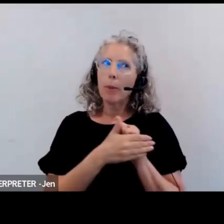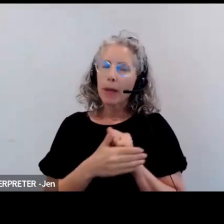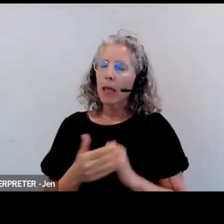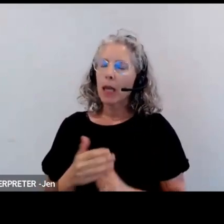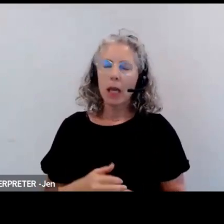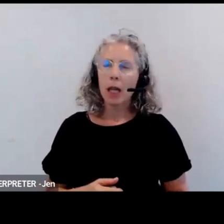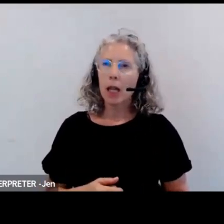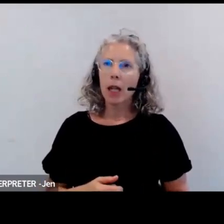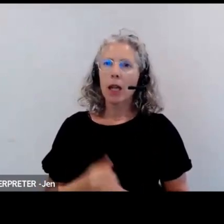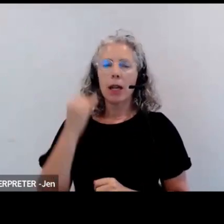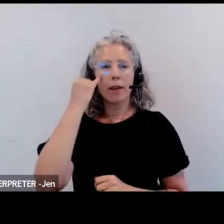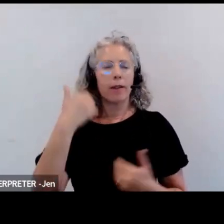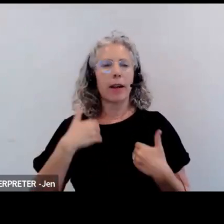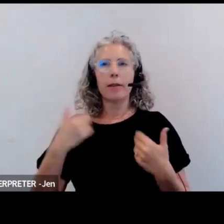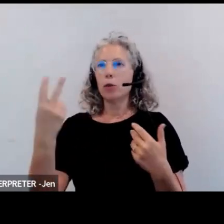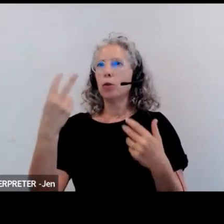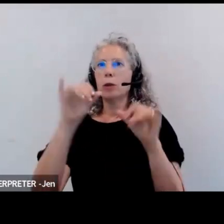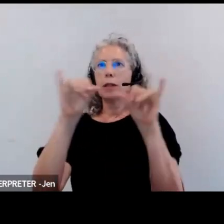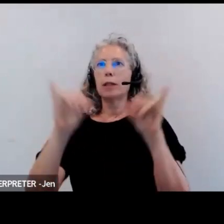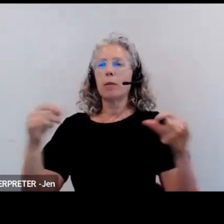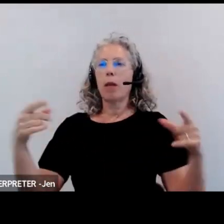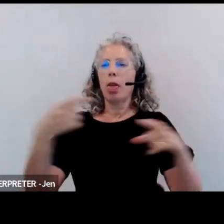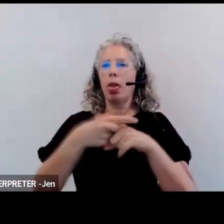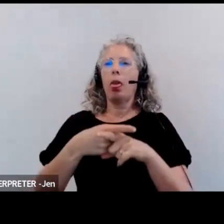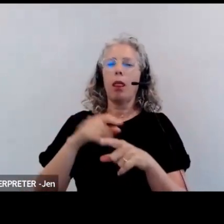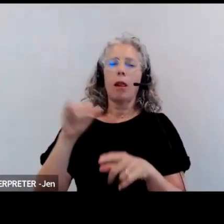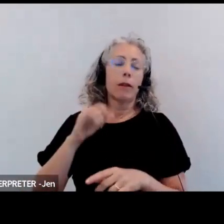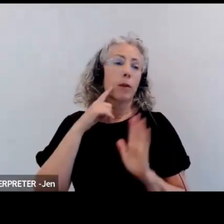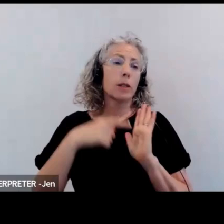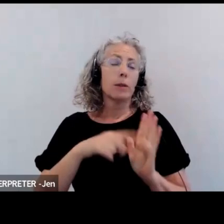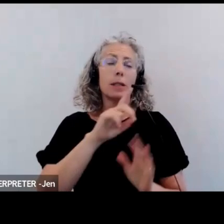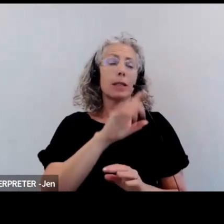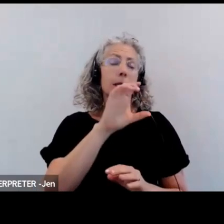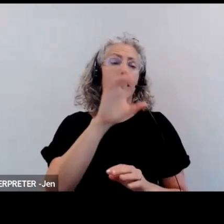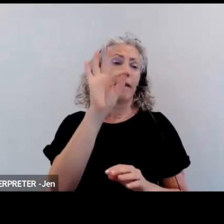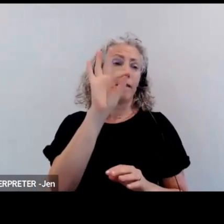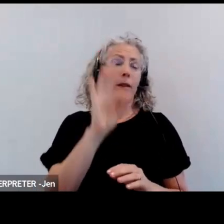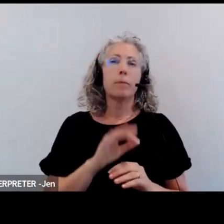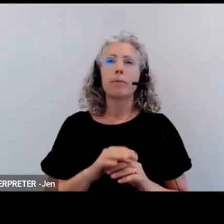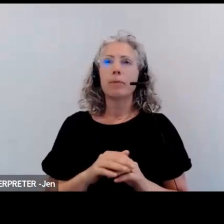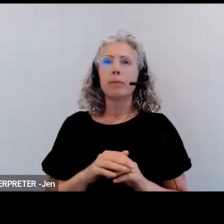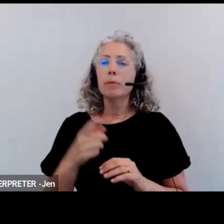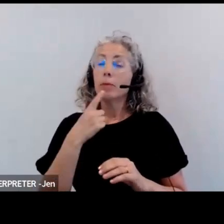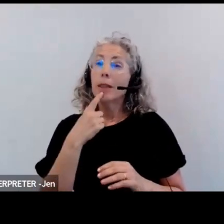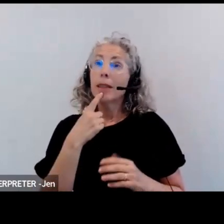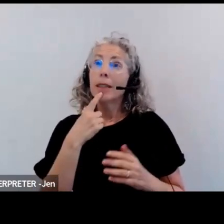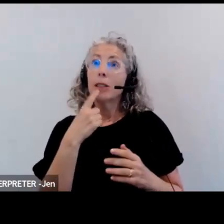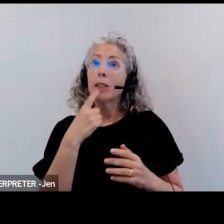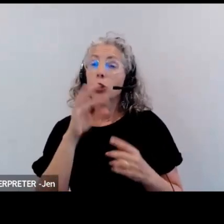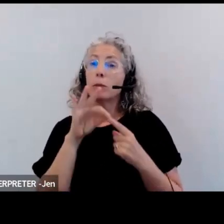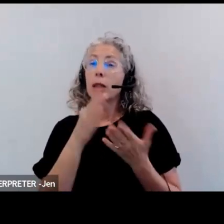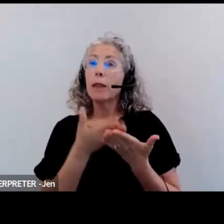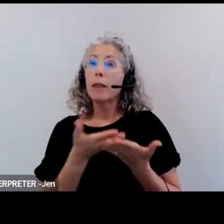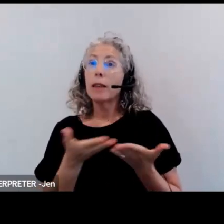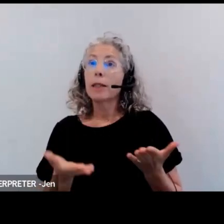I have an intersecting system that I'm dealing with, let's say DCF, you know, when you say certain things, this